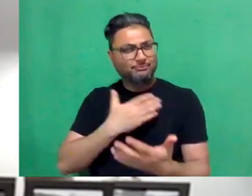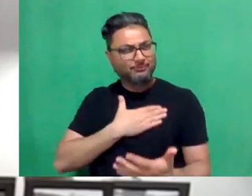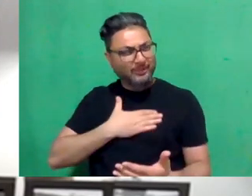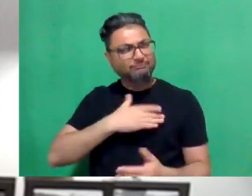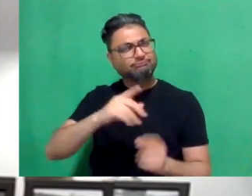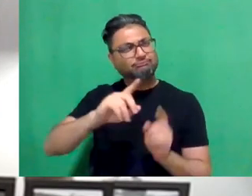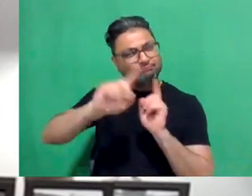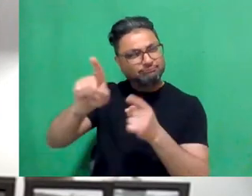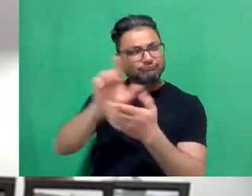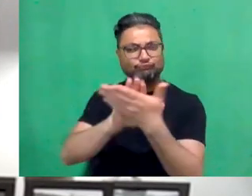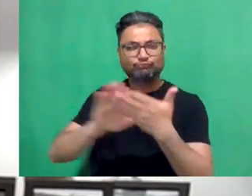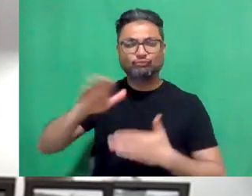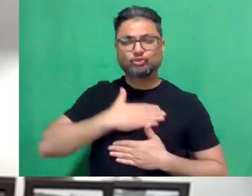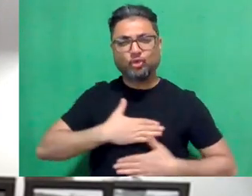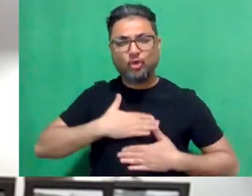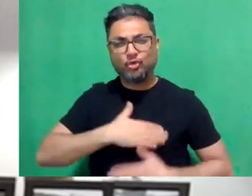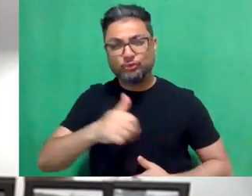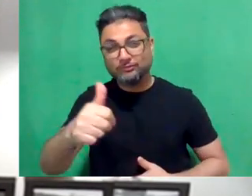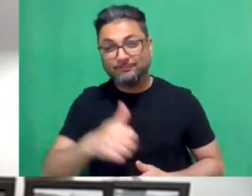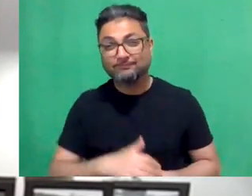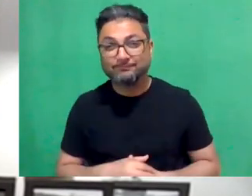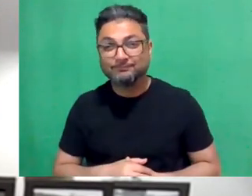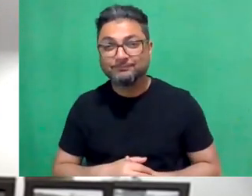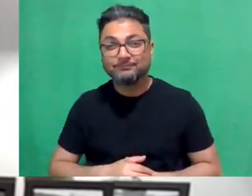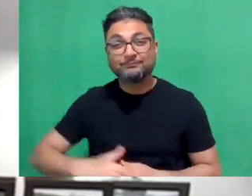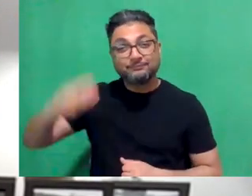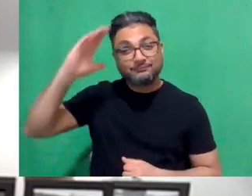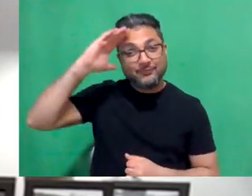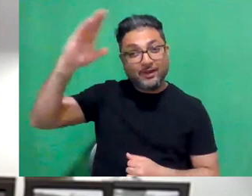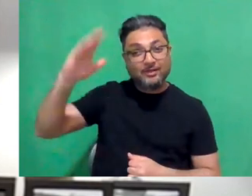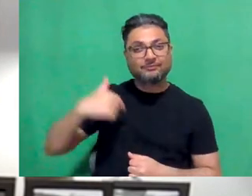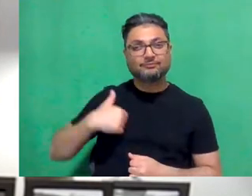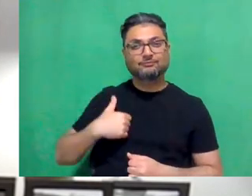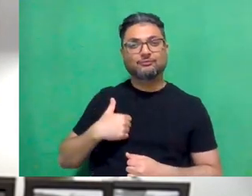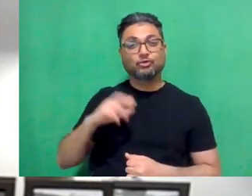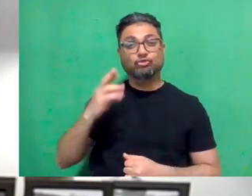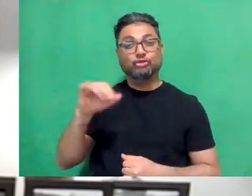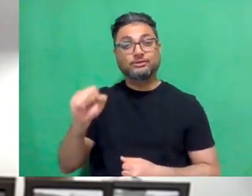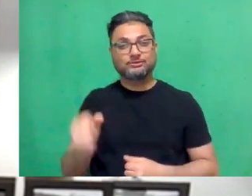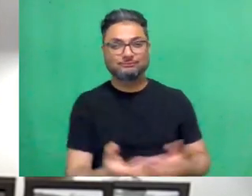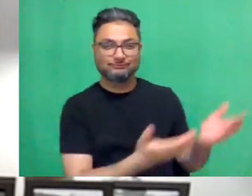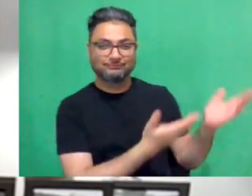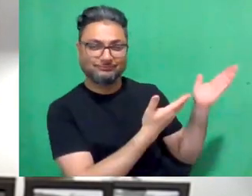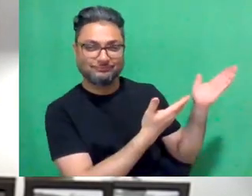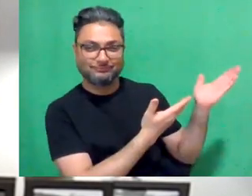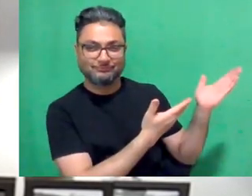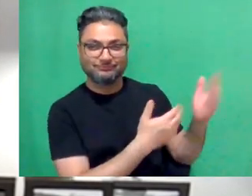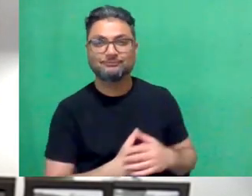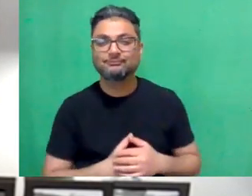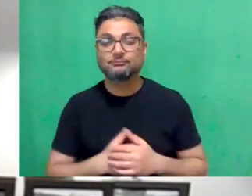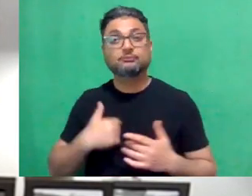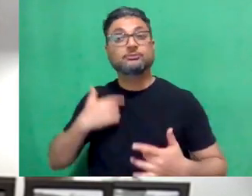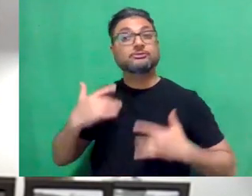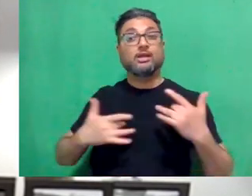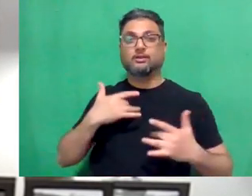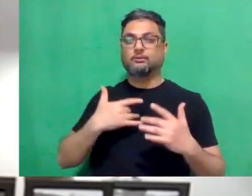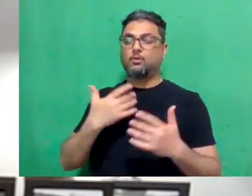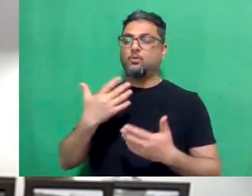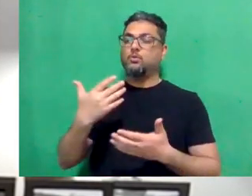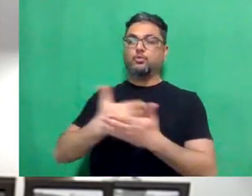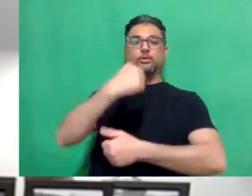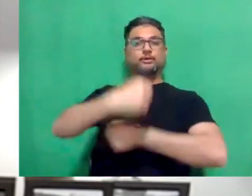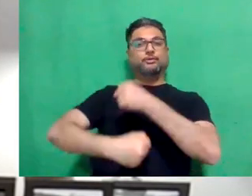Hi there, I'm Chris McGrath. I can't tell you how excited I am to kick off another academic year at George Brown